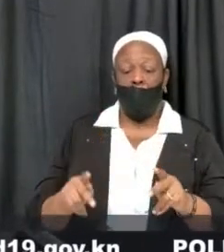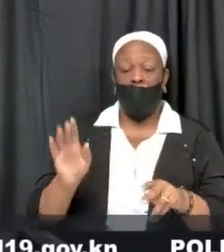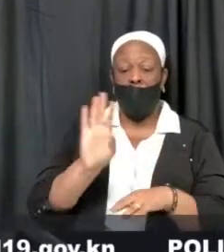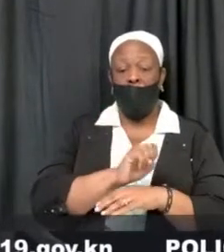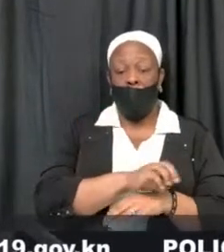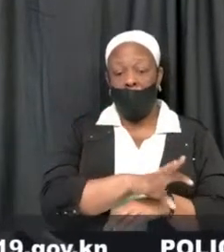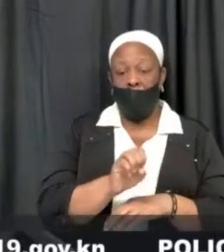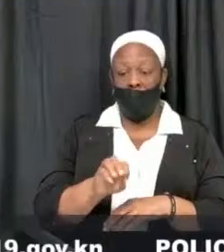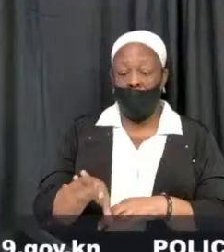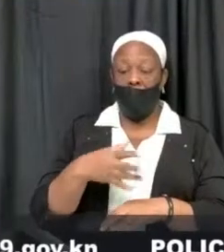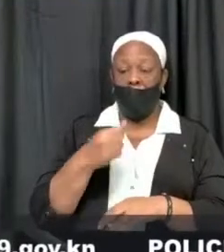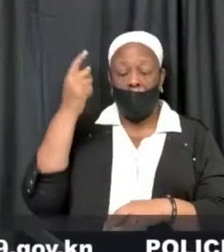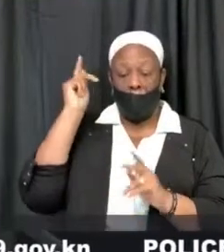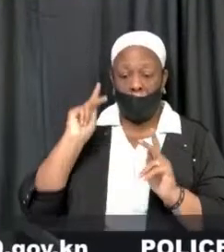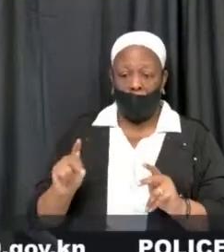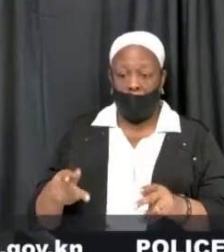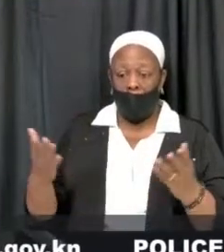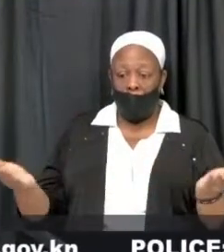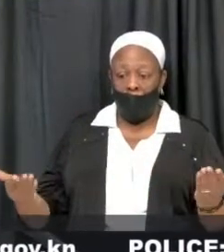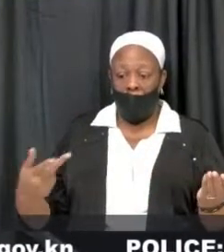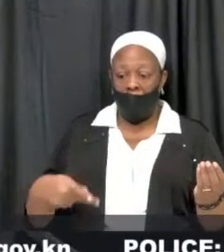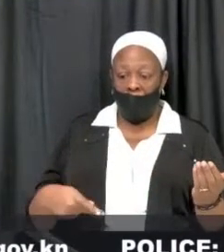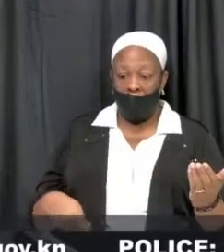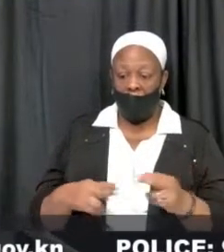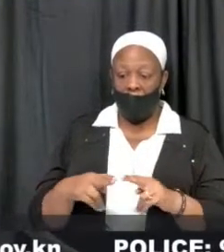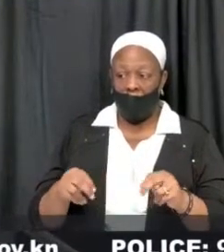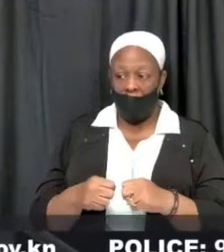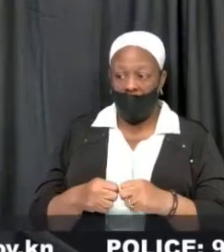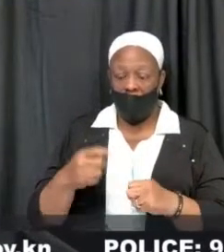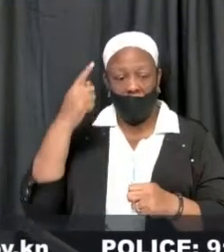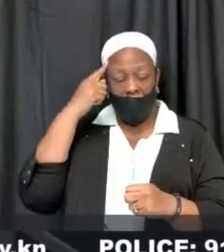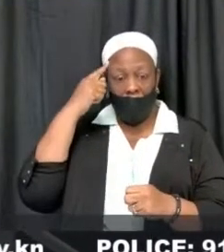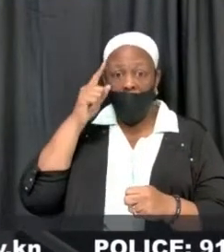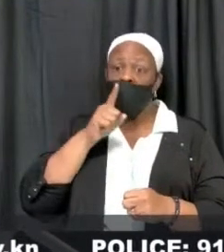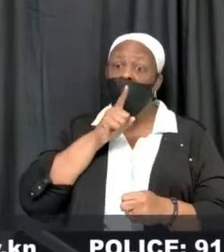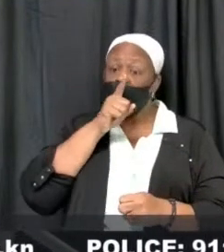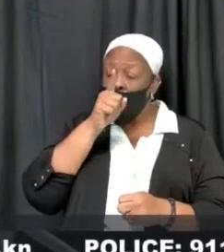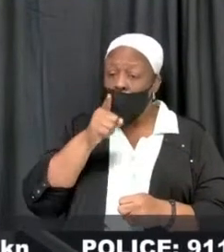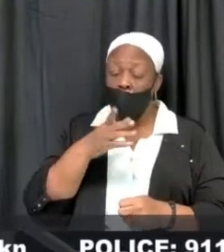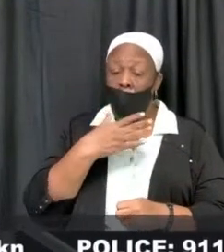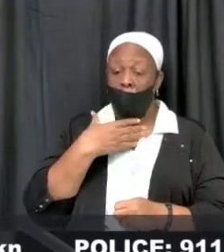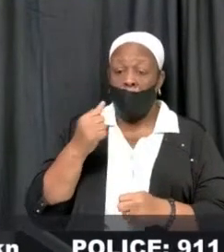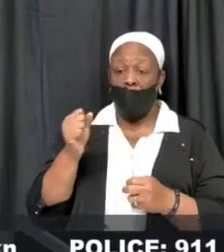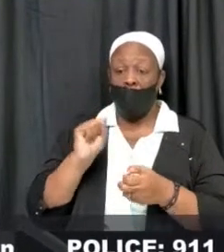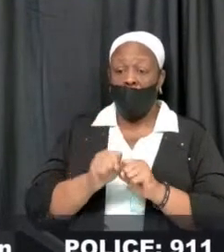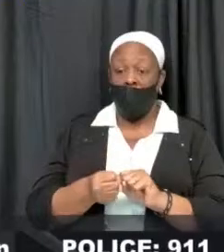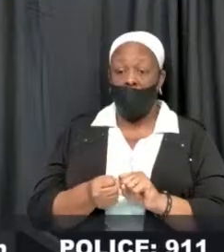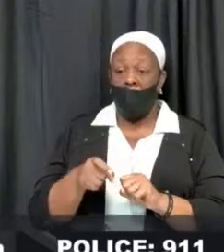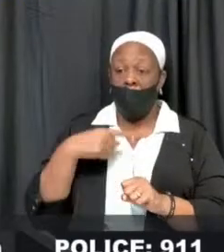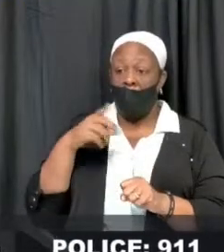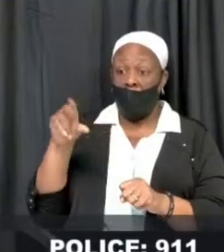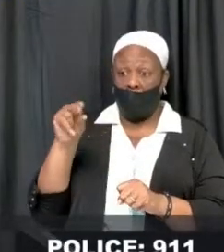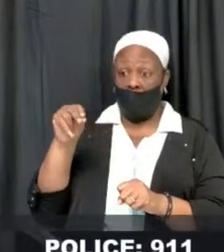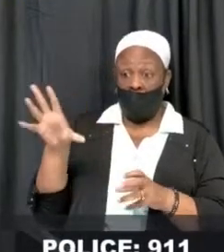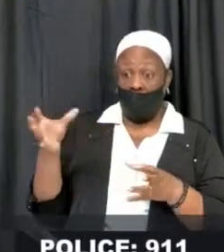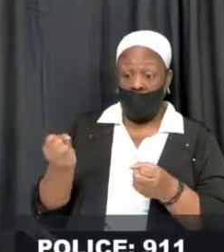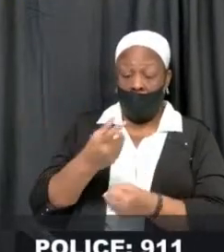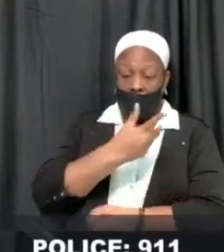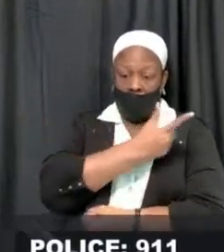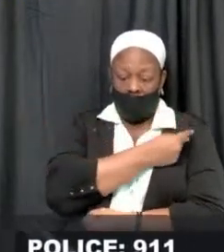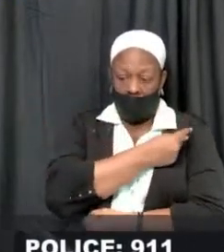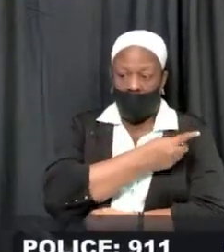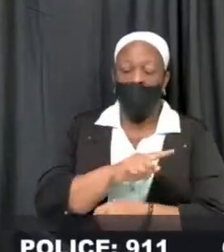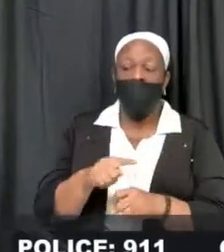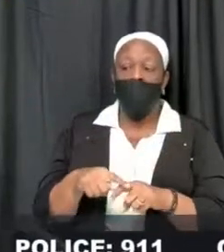our country. Again, I repeat, the entire episode is unfortunate. It is